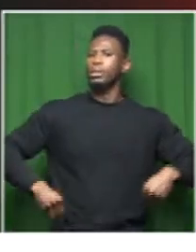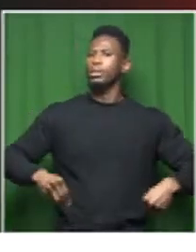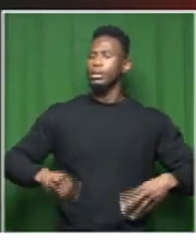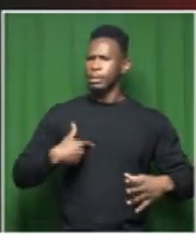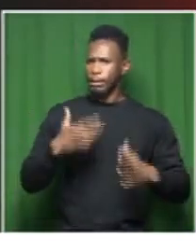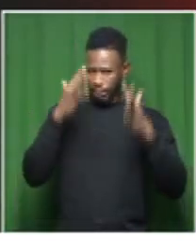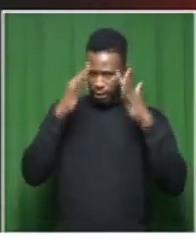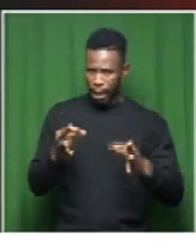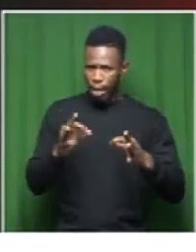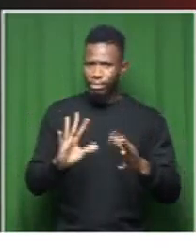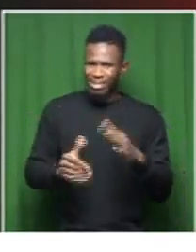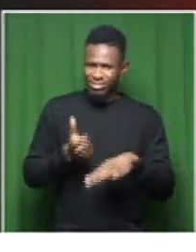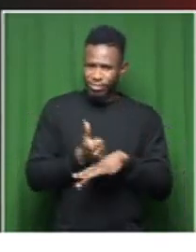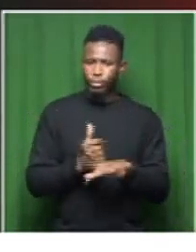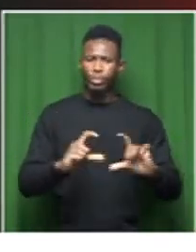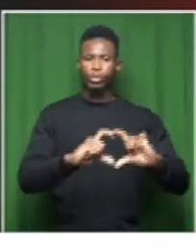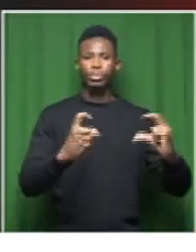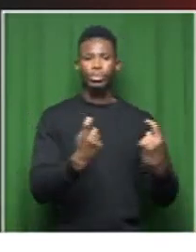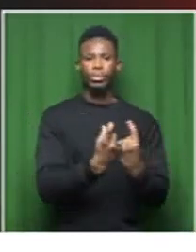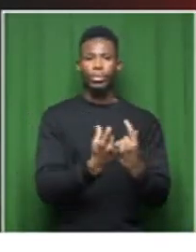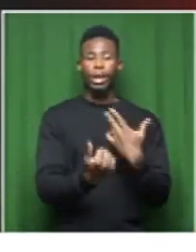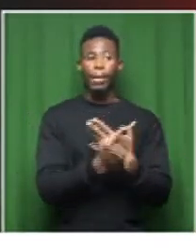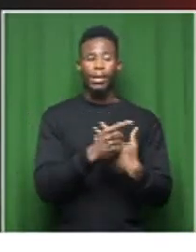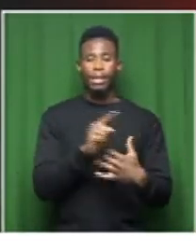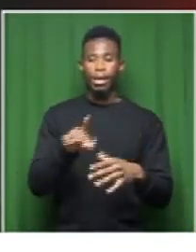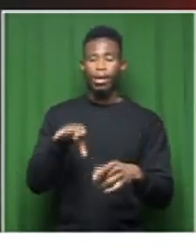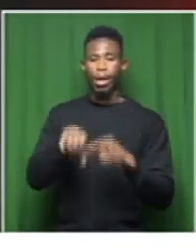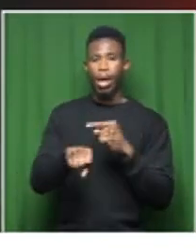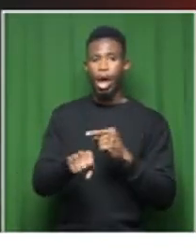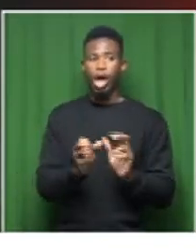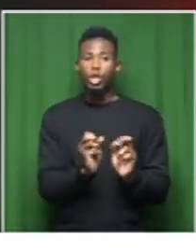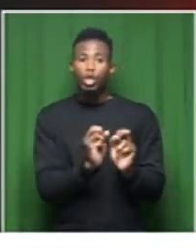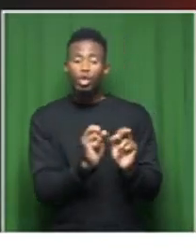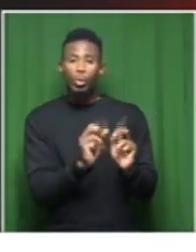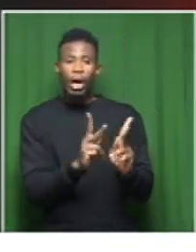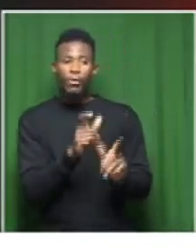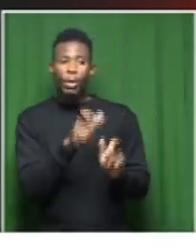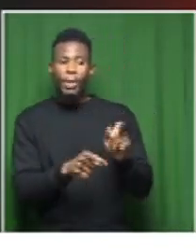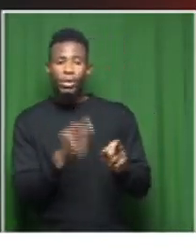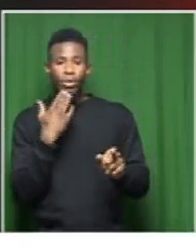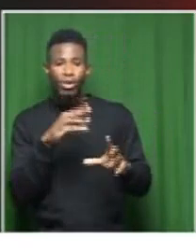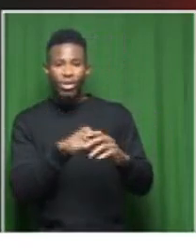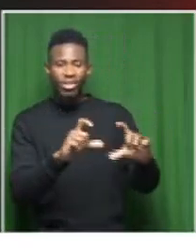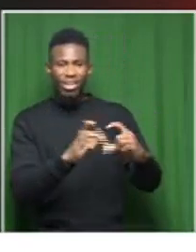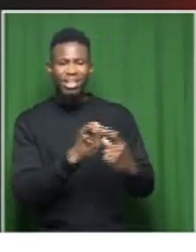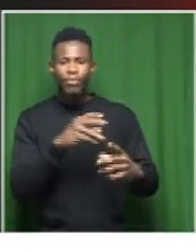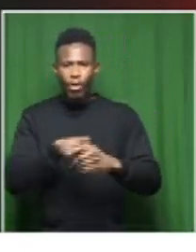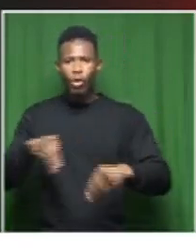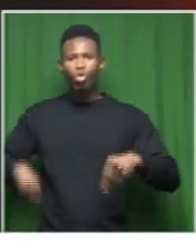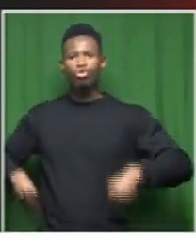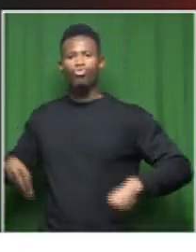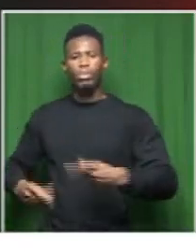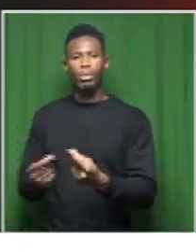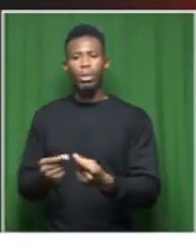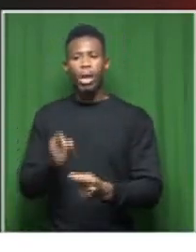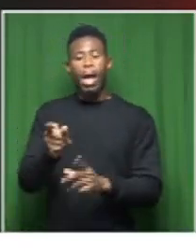committee. Now, they found that 12 of those people are actually involved in corrupt activities, whereby people as